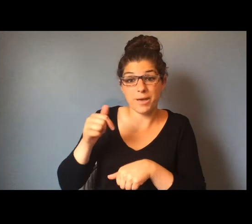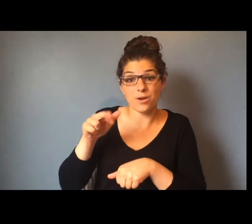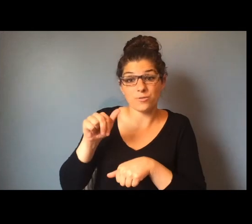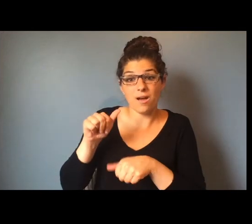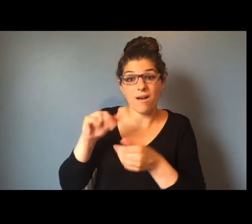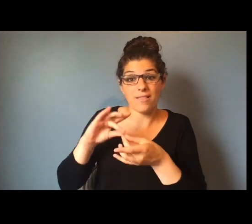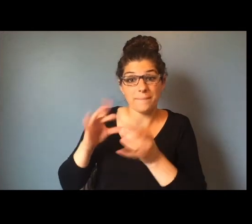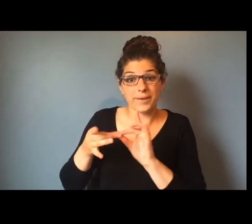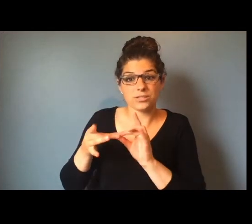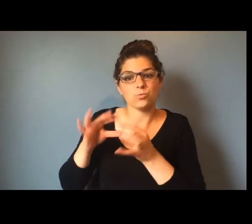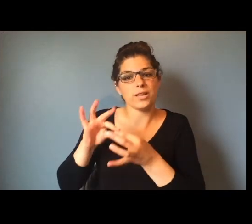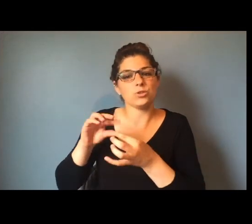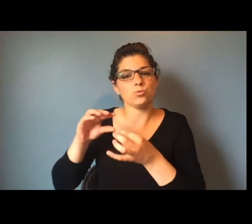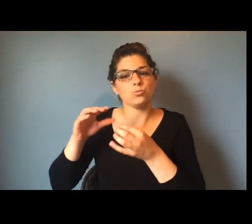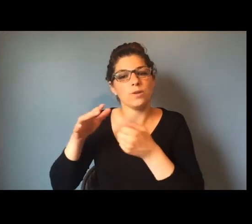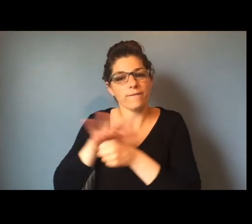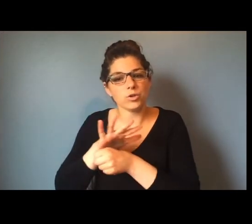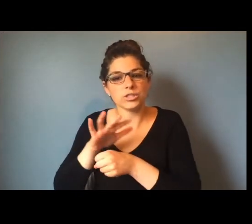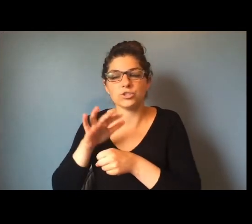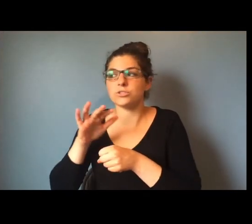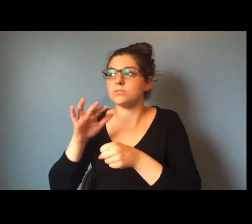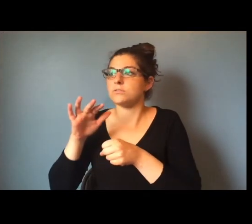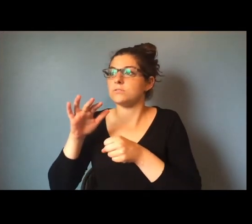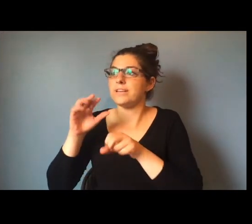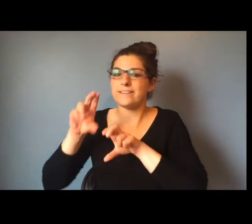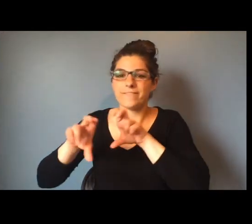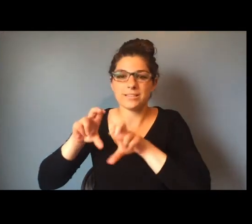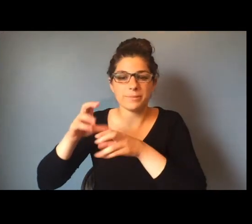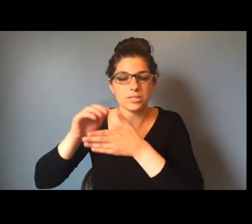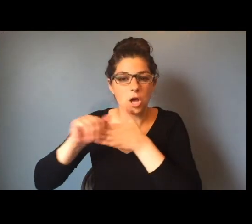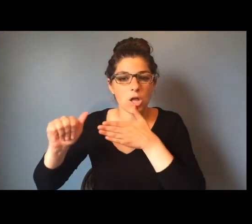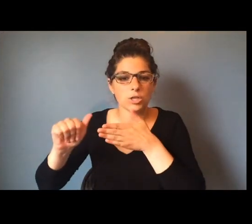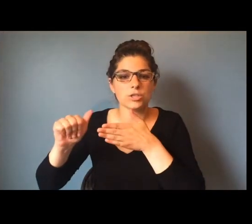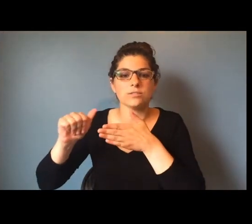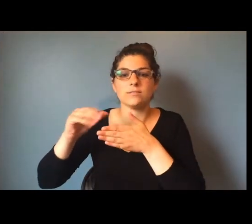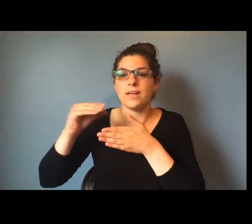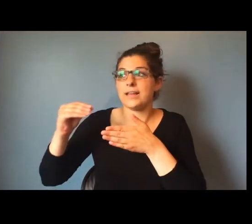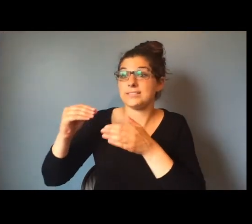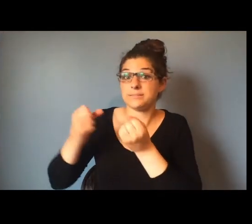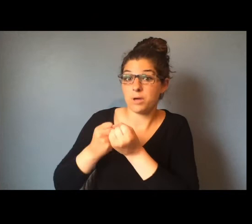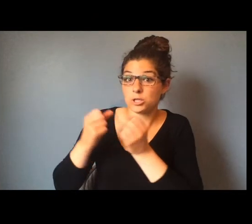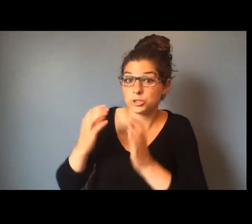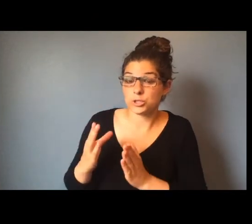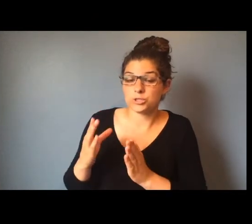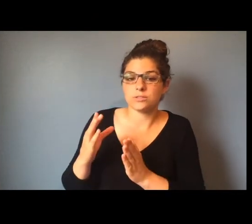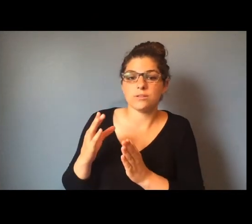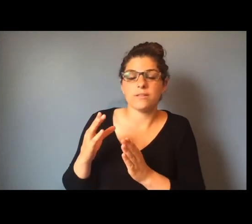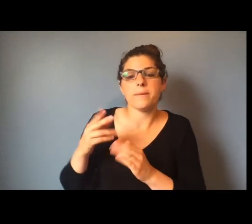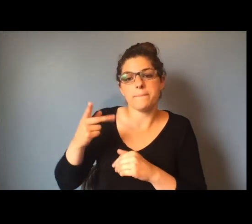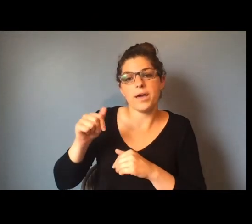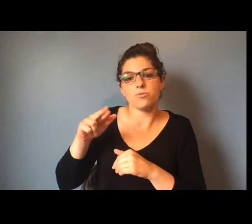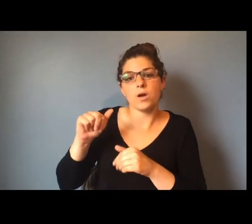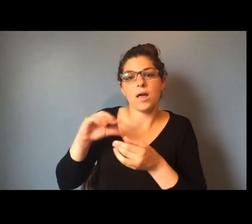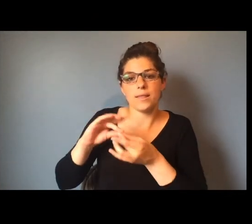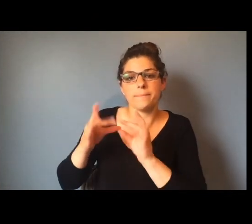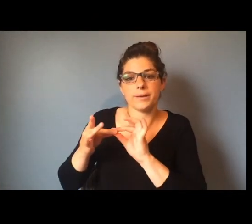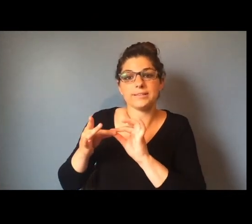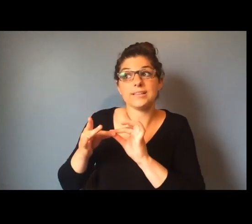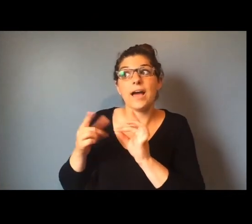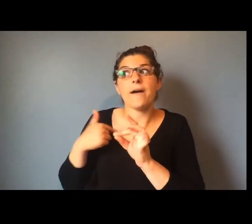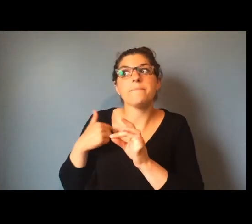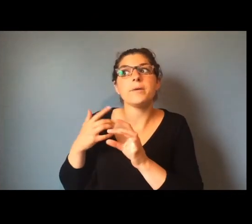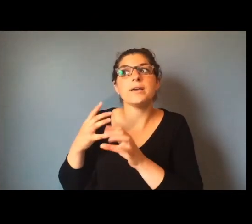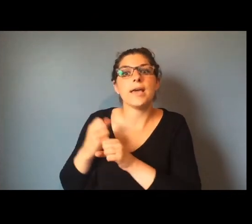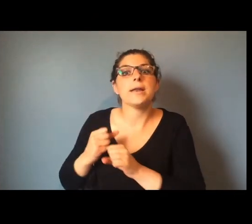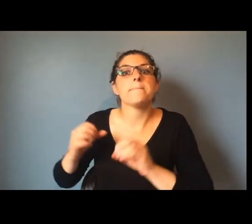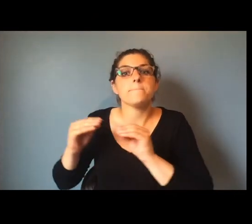terms of the coverage, in terms of the investment dollars from the USOPC, and in terms of sponsors, the Paralympics have been getting